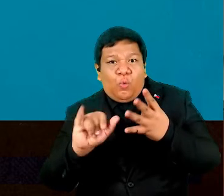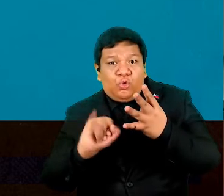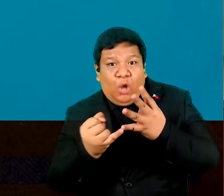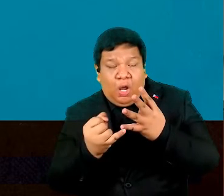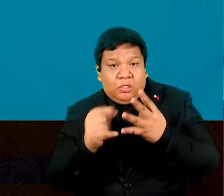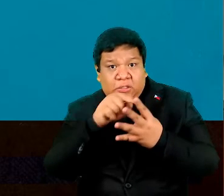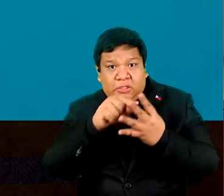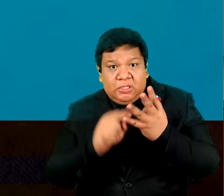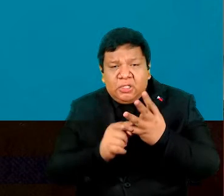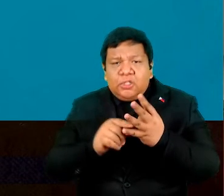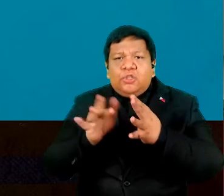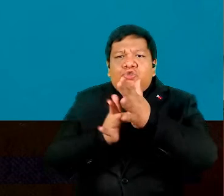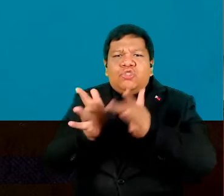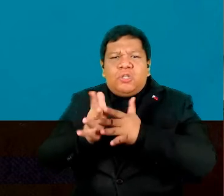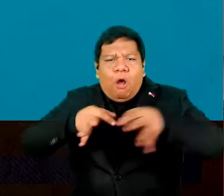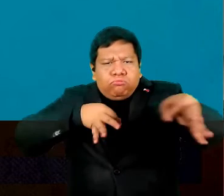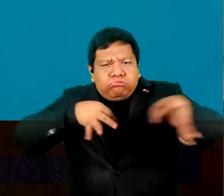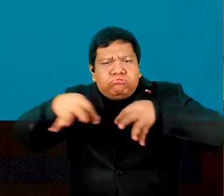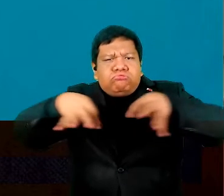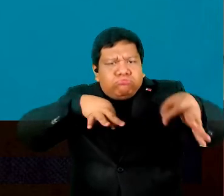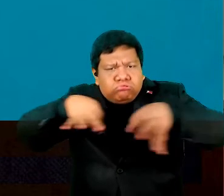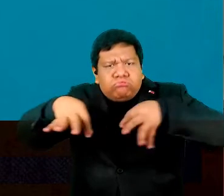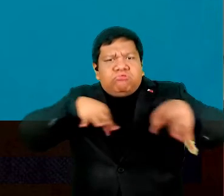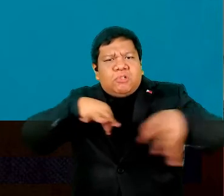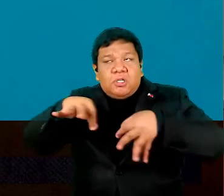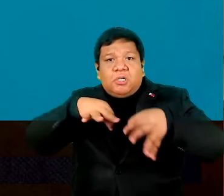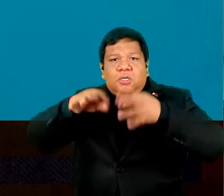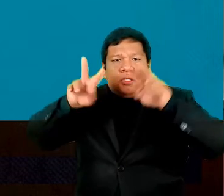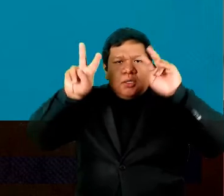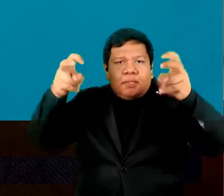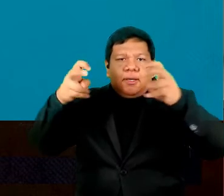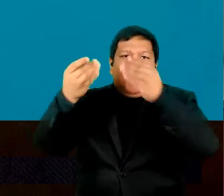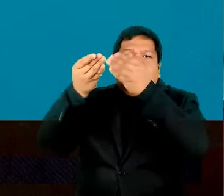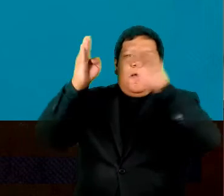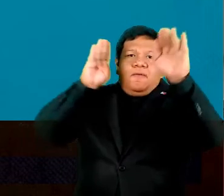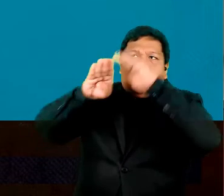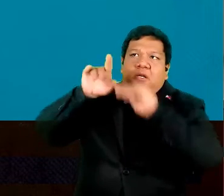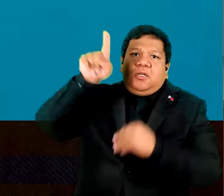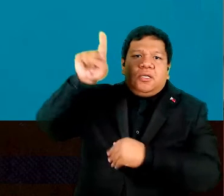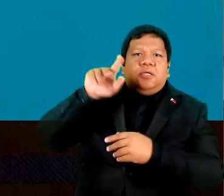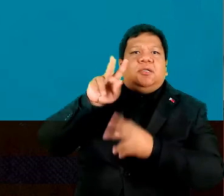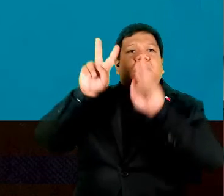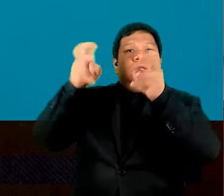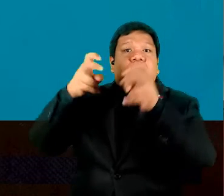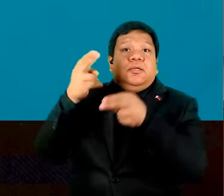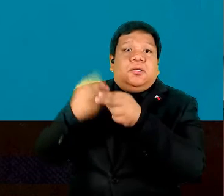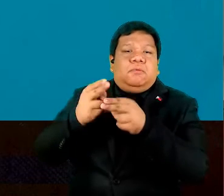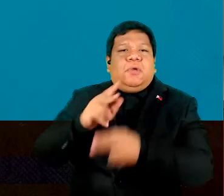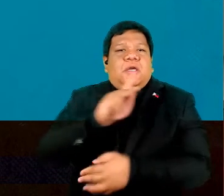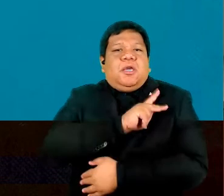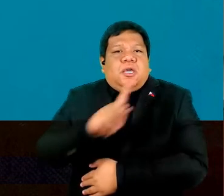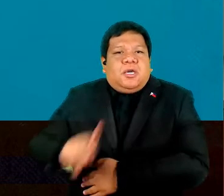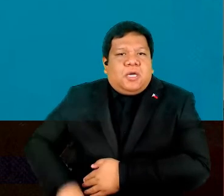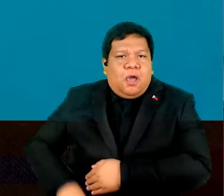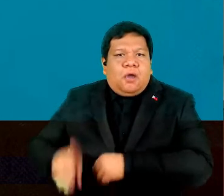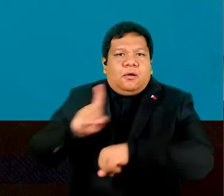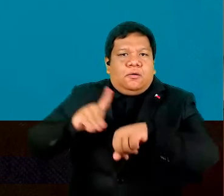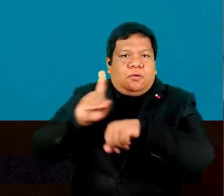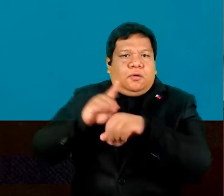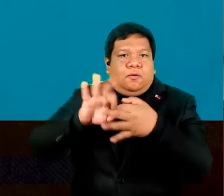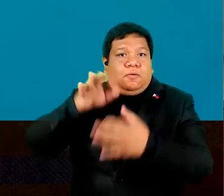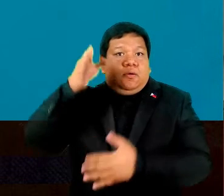about the kingdom of God more often than any other subject. And usually, dinadaan niya ito sa mga